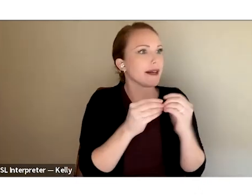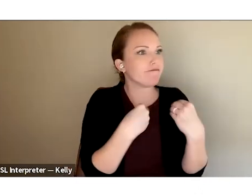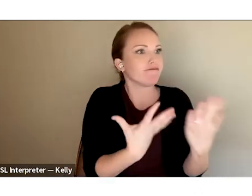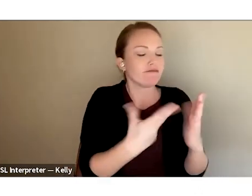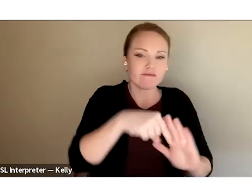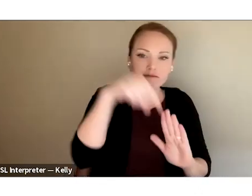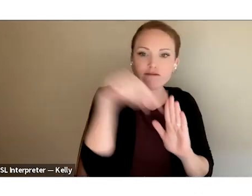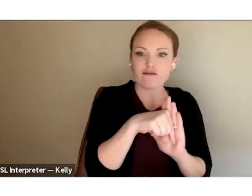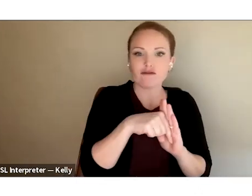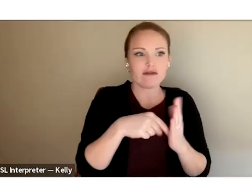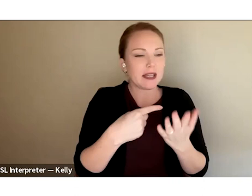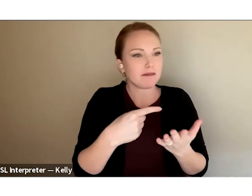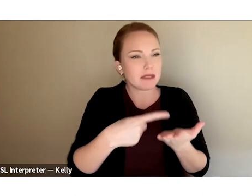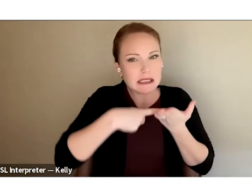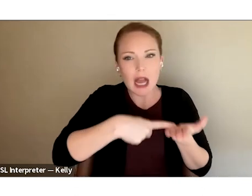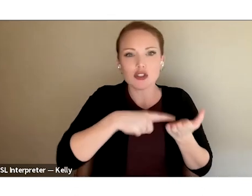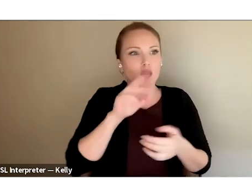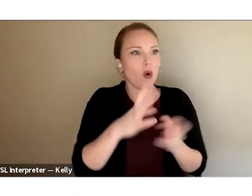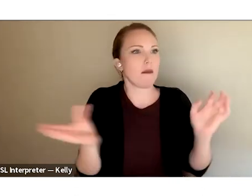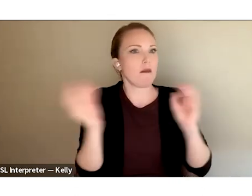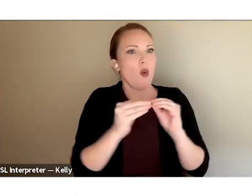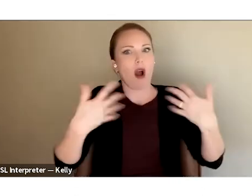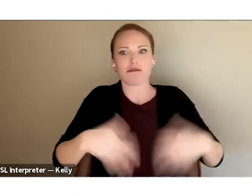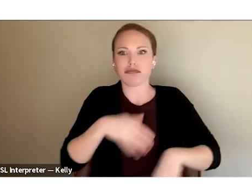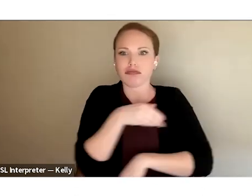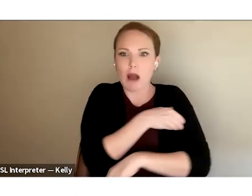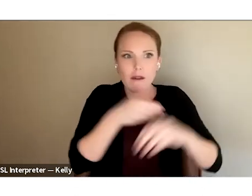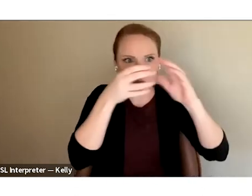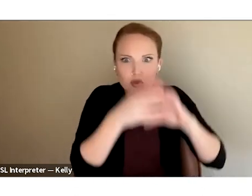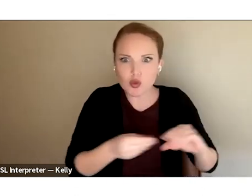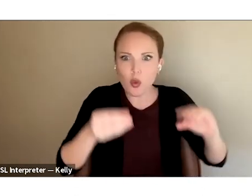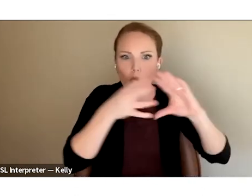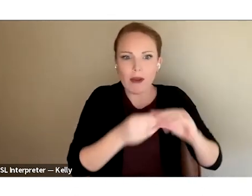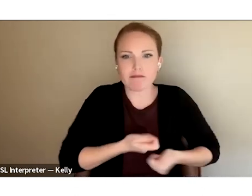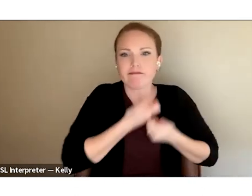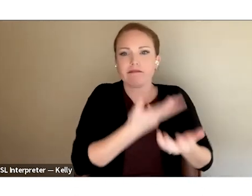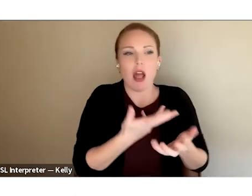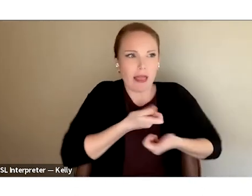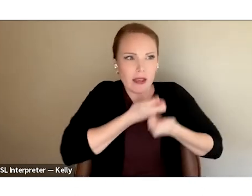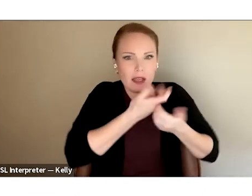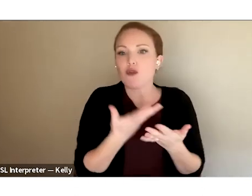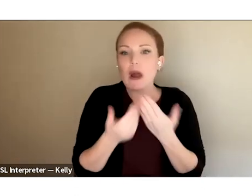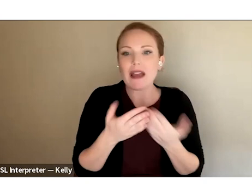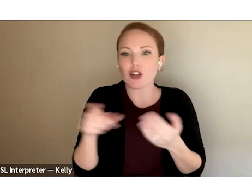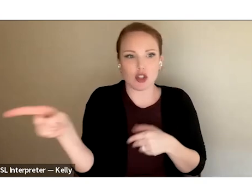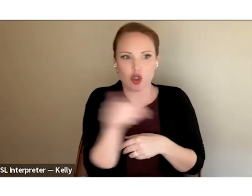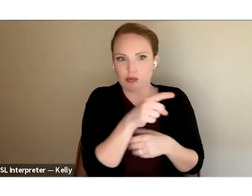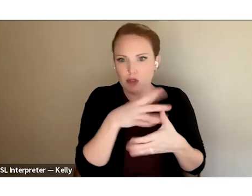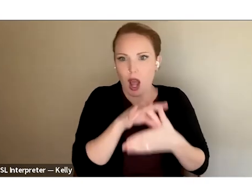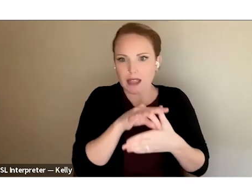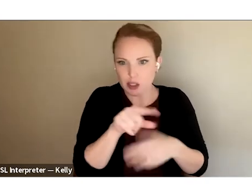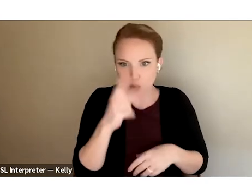discussion or storytelling of whatever we're engaging. Okay, so locate